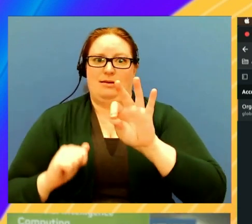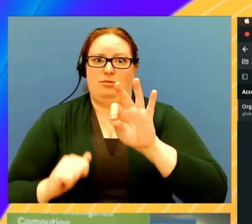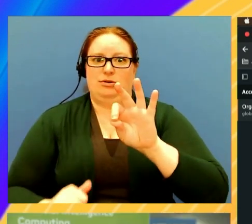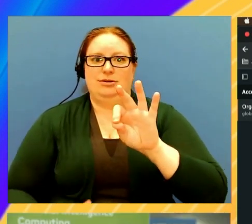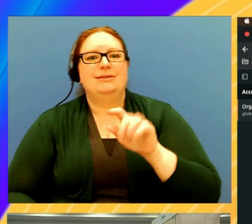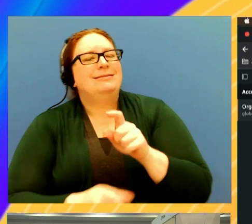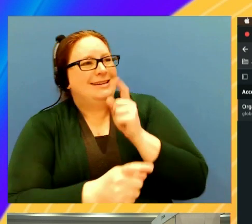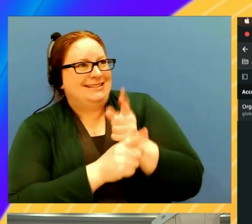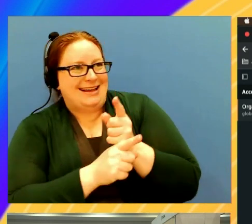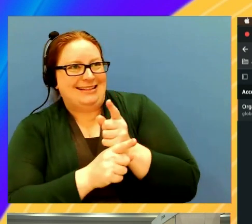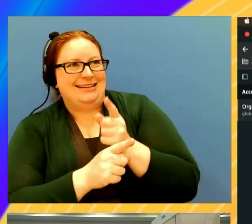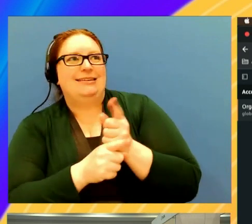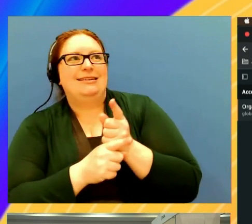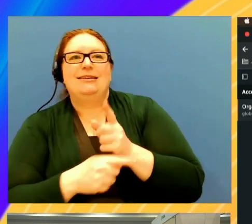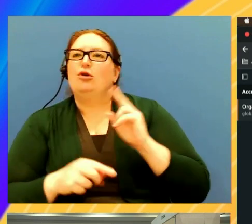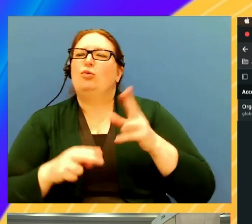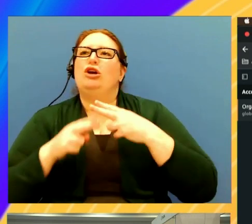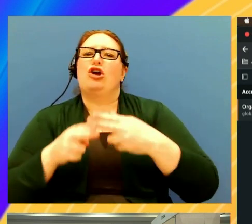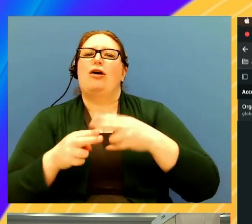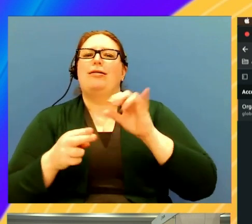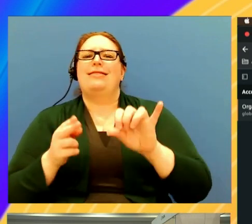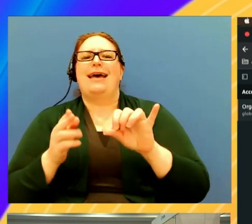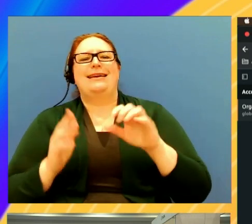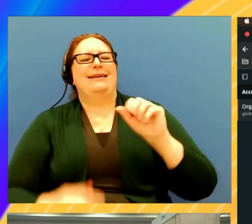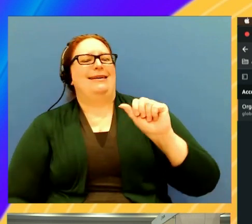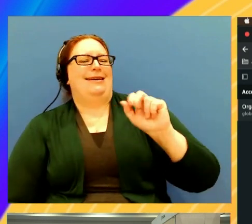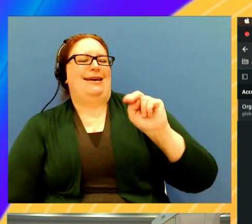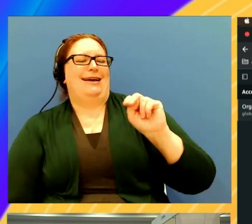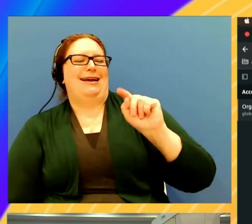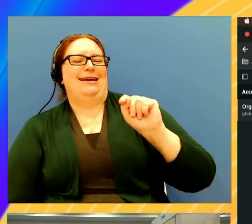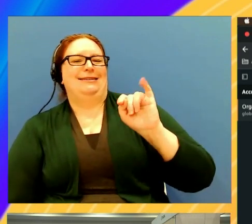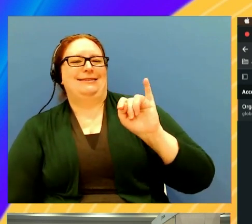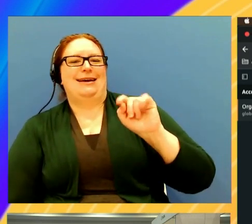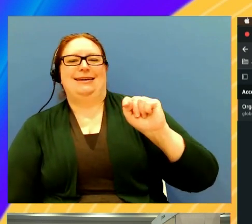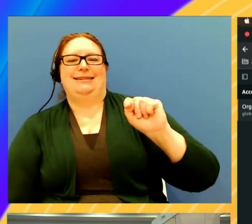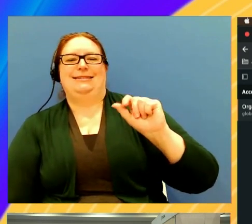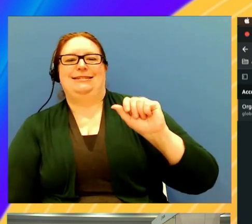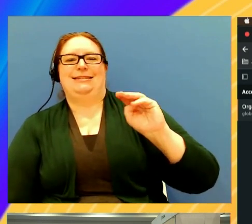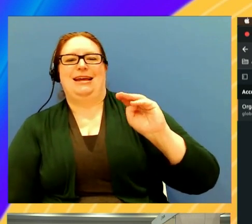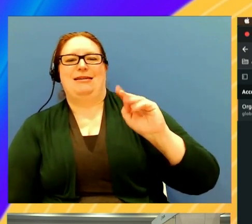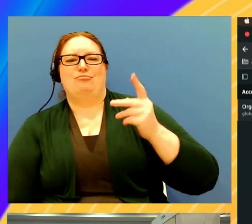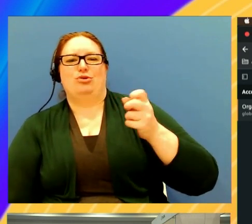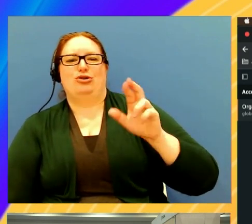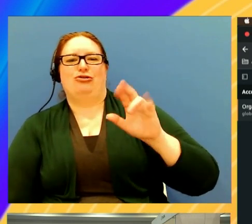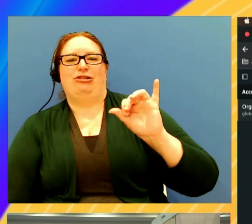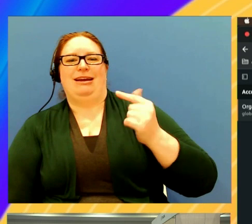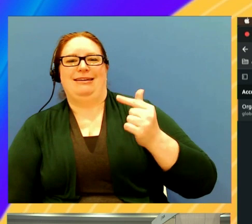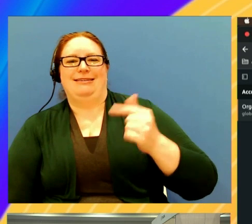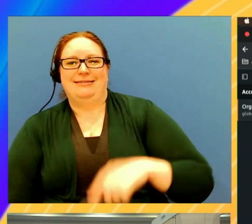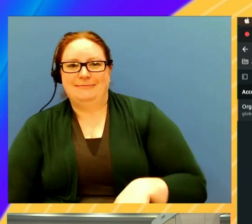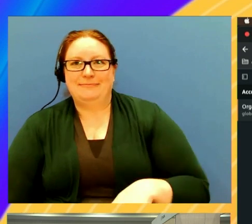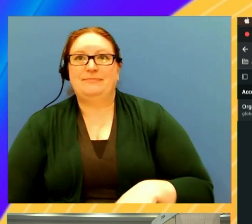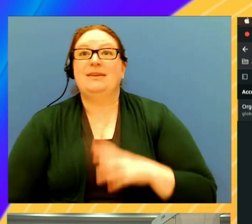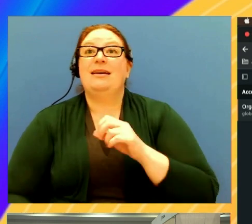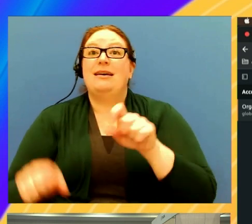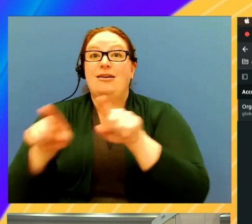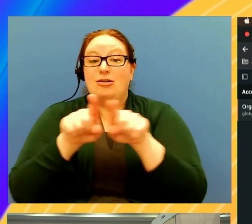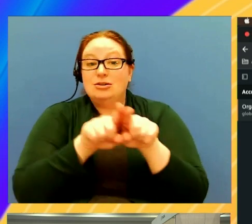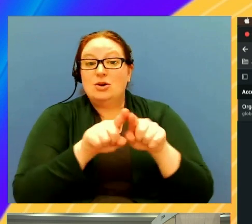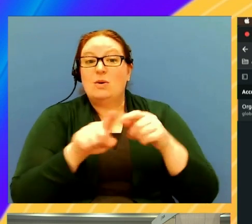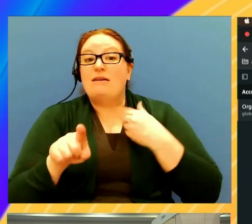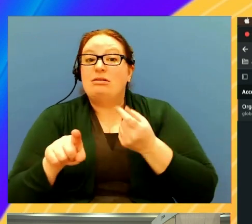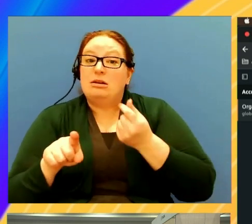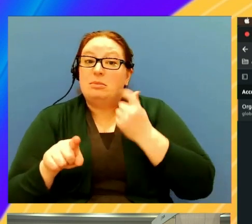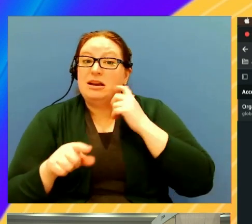that anti-tampering in the security world. But also, to that point, you also have somewhat of an